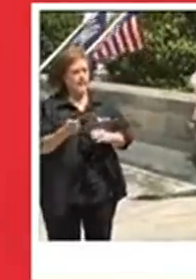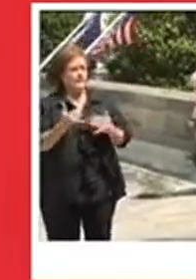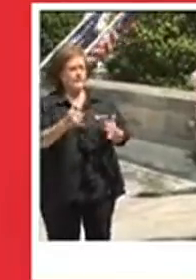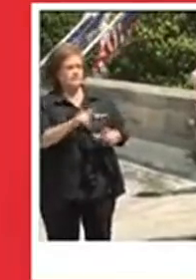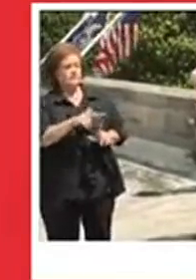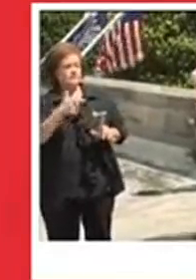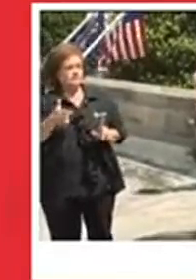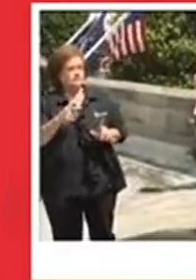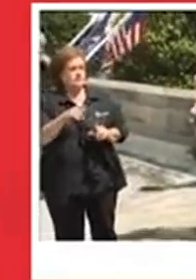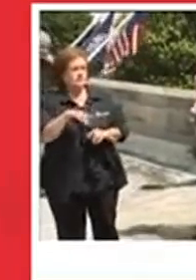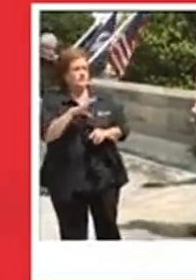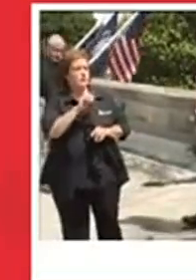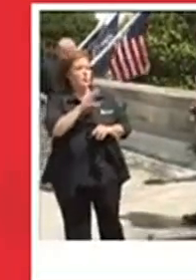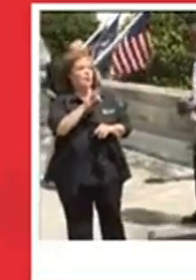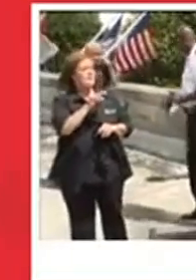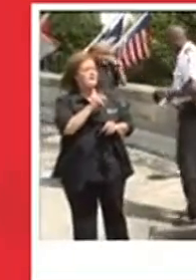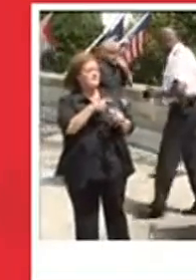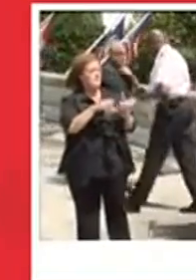Board.